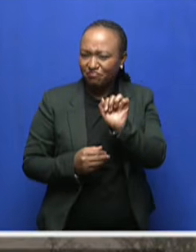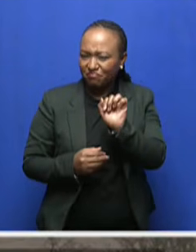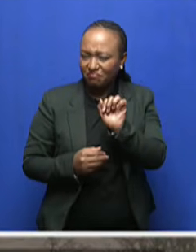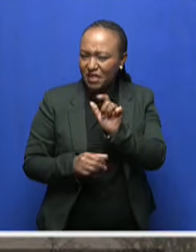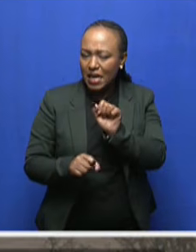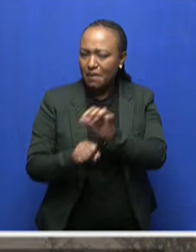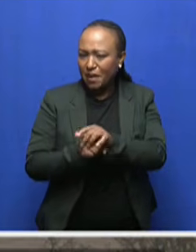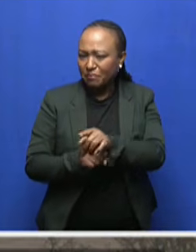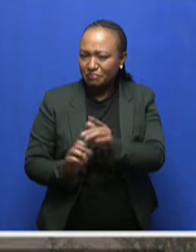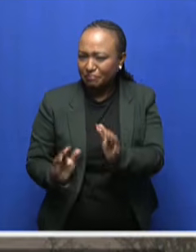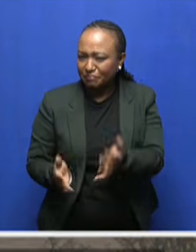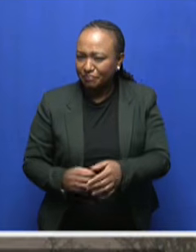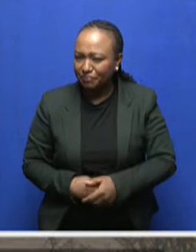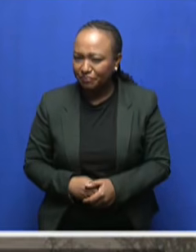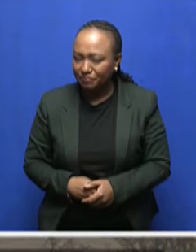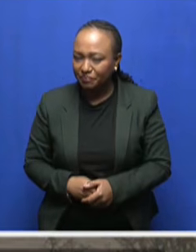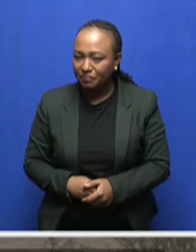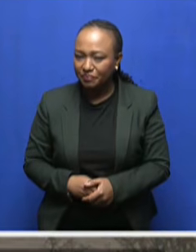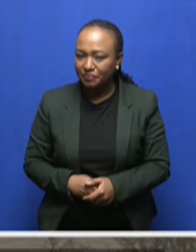had?